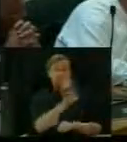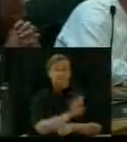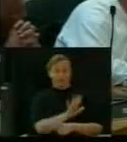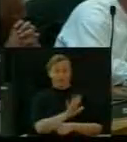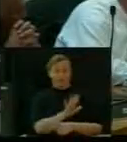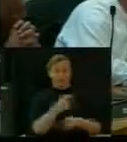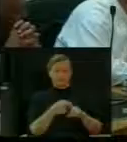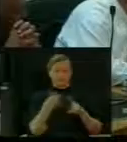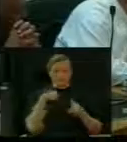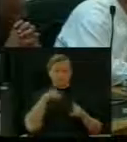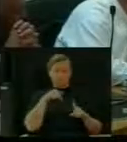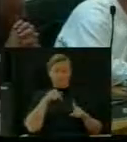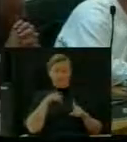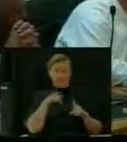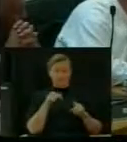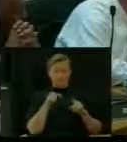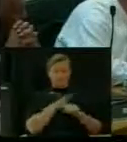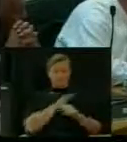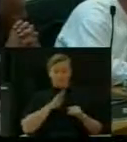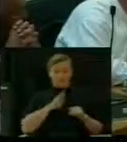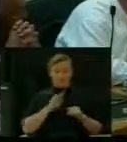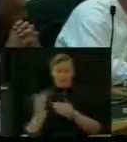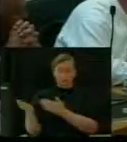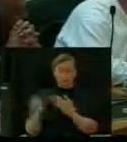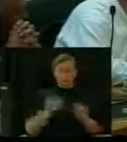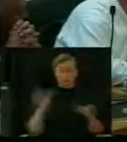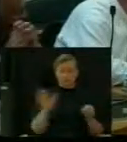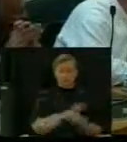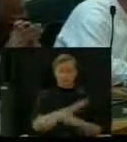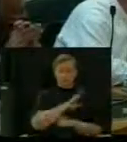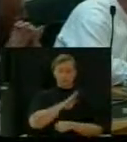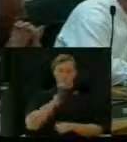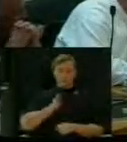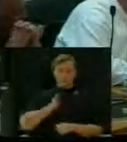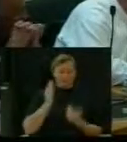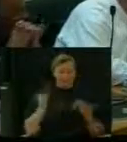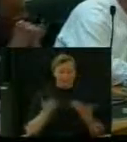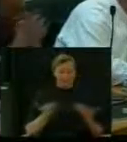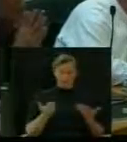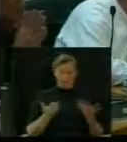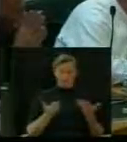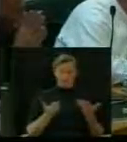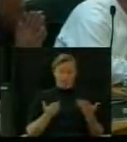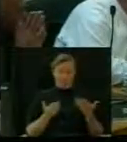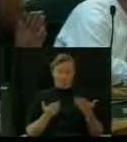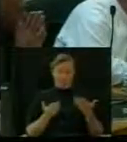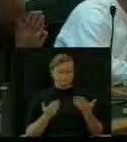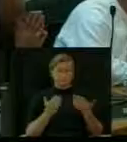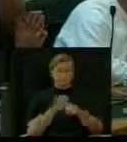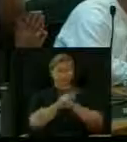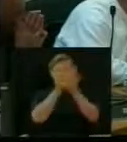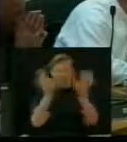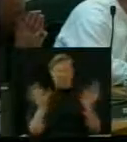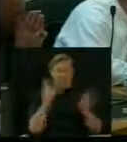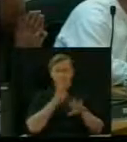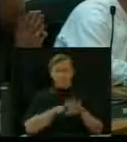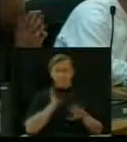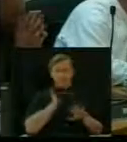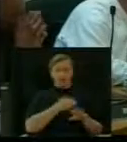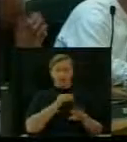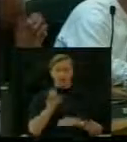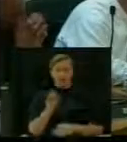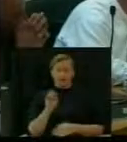number. A committee of 5 from this body to bring to the full body